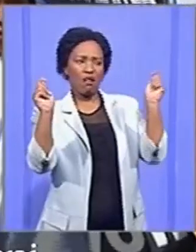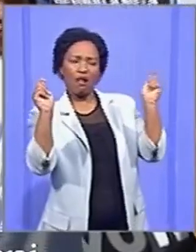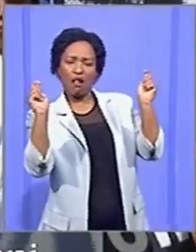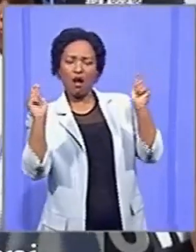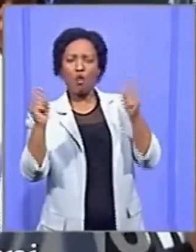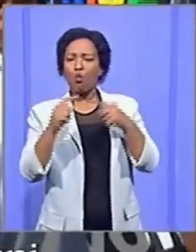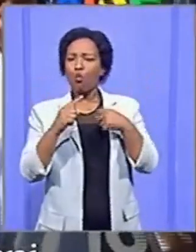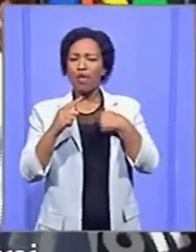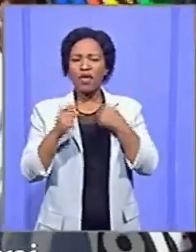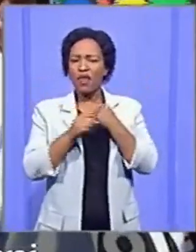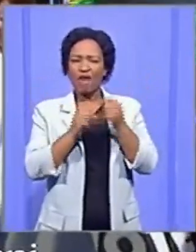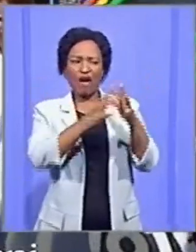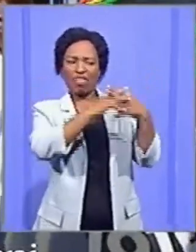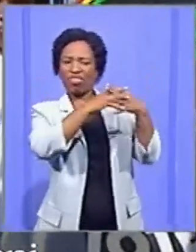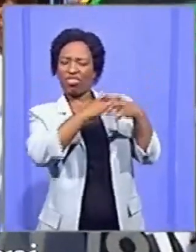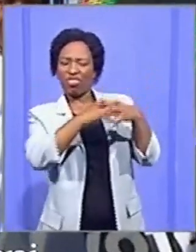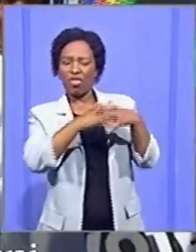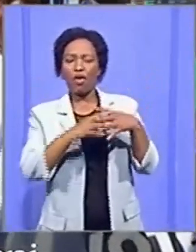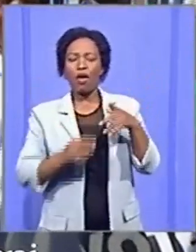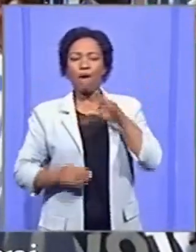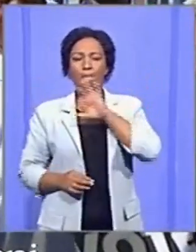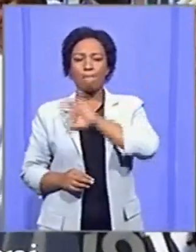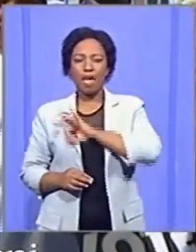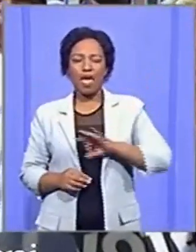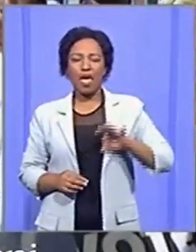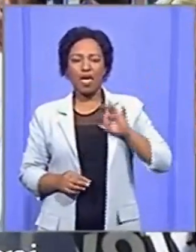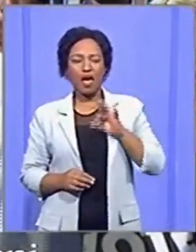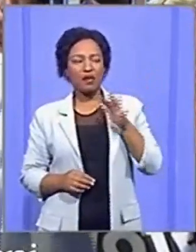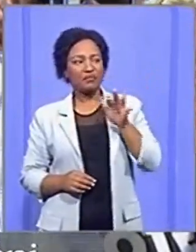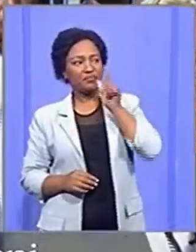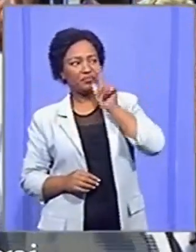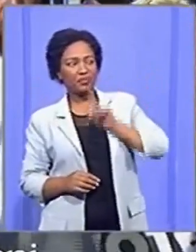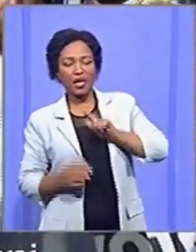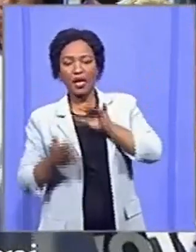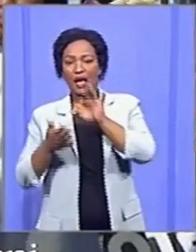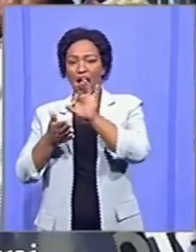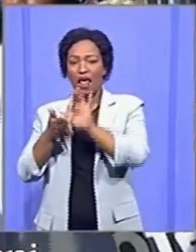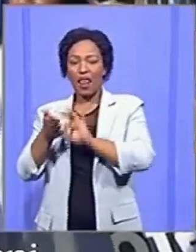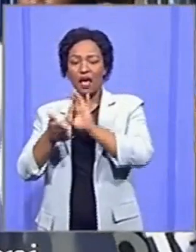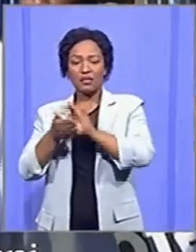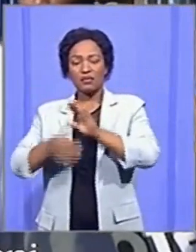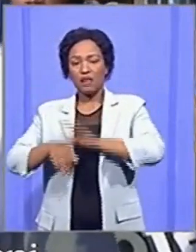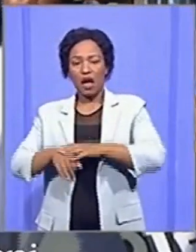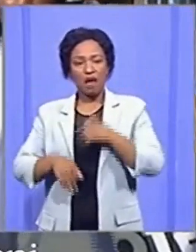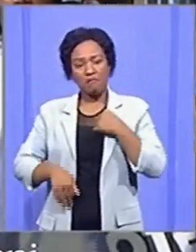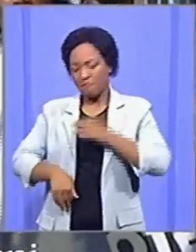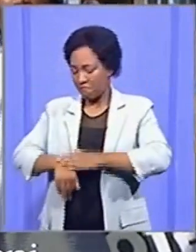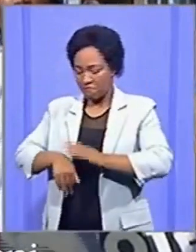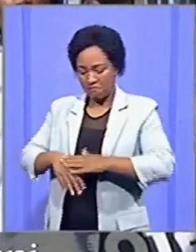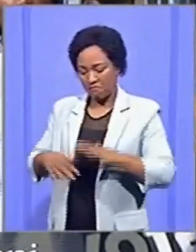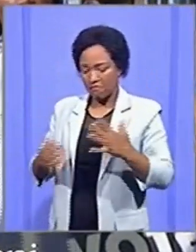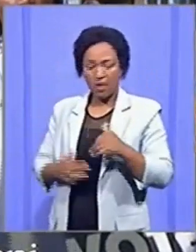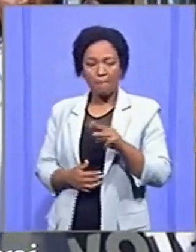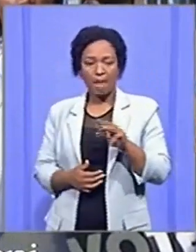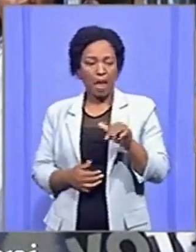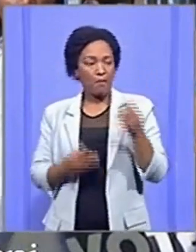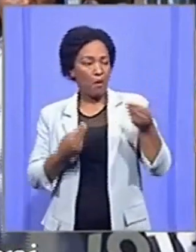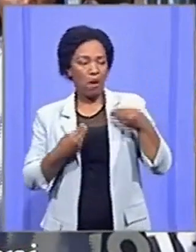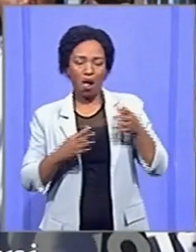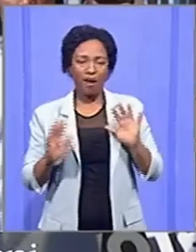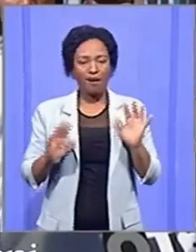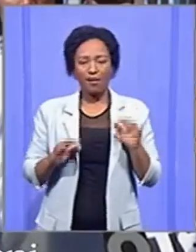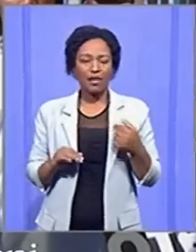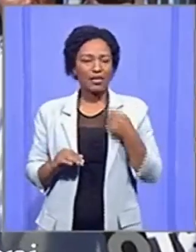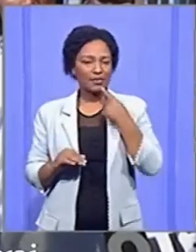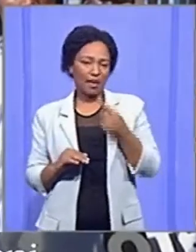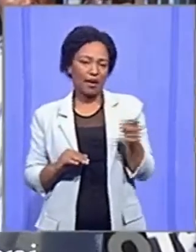violence, but the mayor, we are told, said it's election time. Apparently, he does not have time to receive memoranda at election time and take the